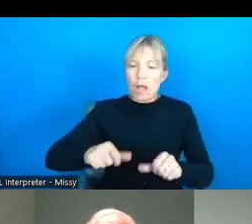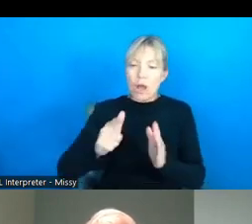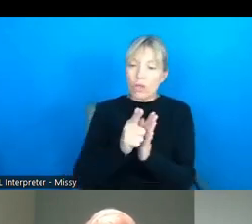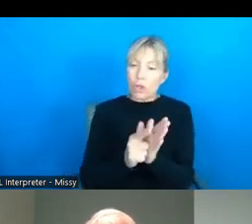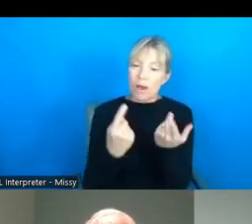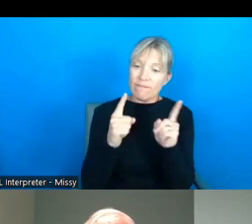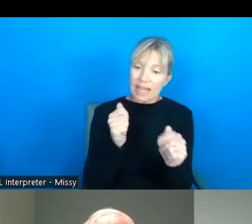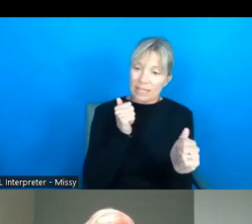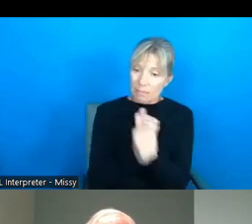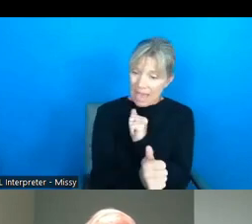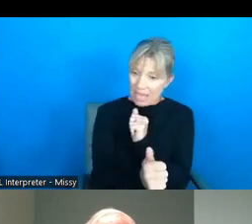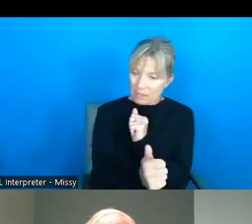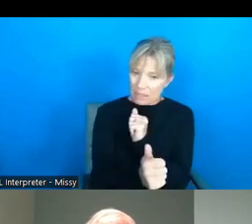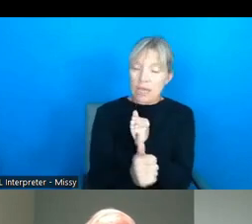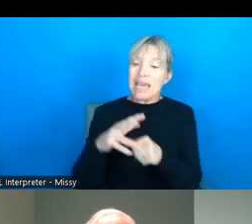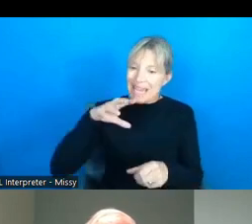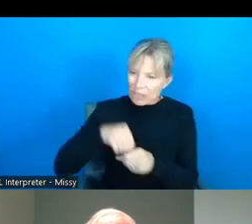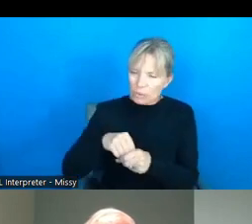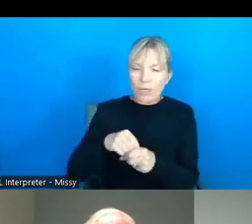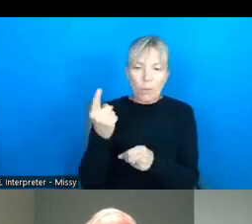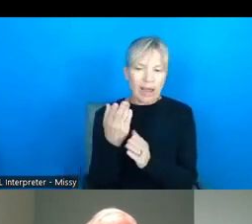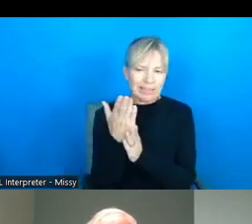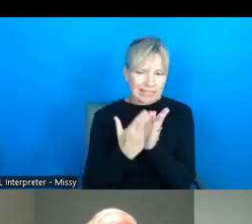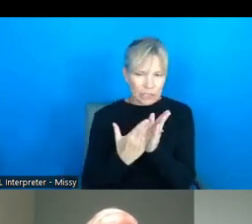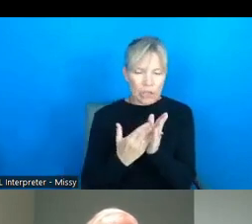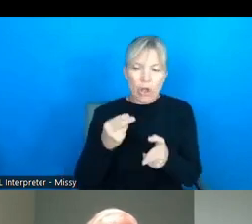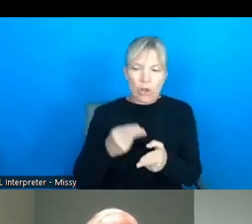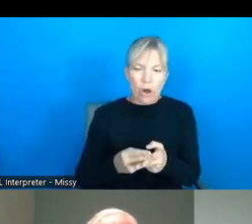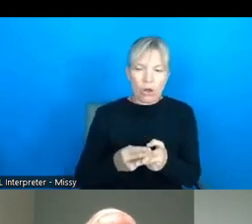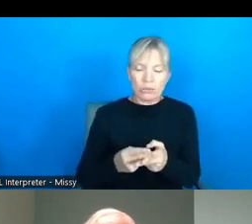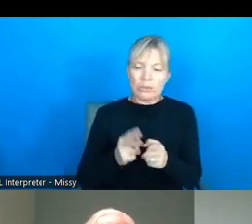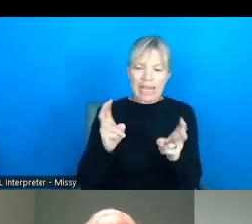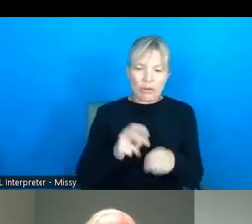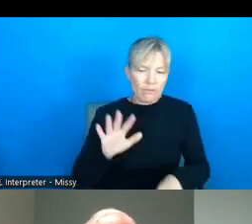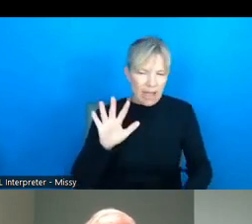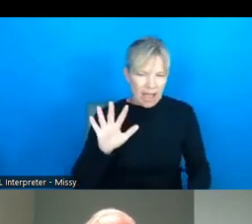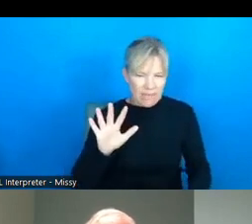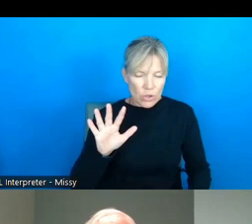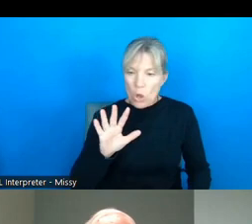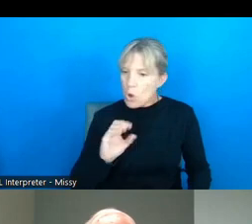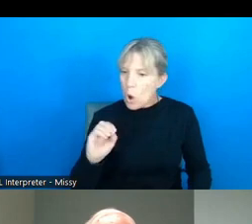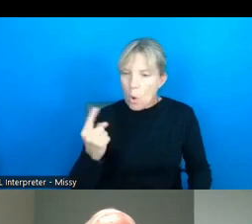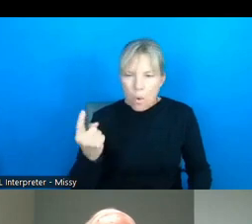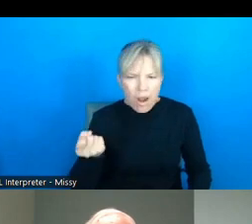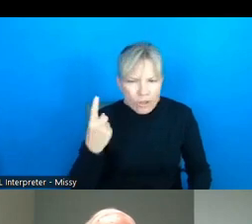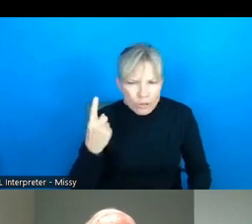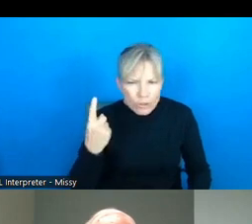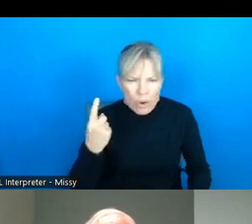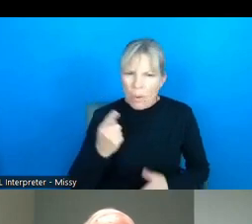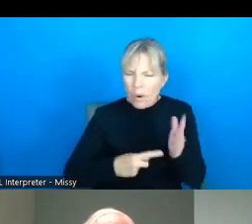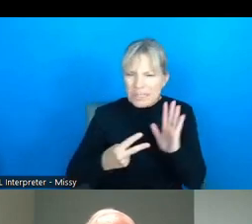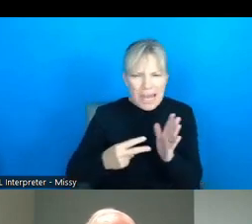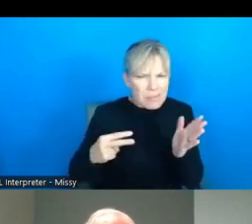finally passed included a section, Title V, that nobody really understood the meaning